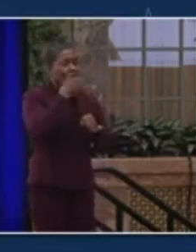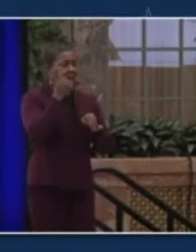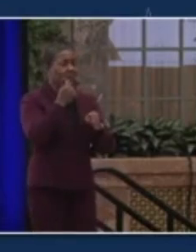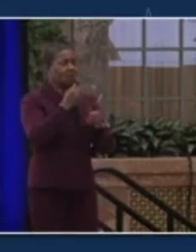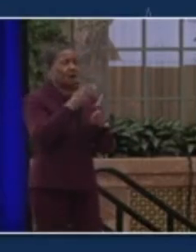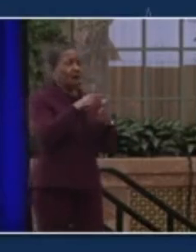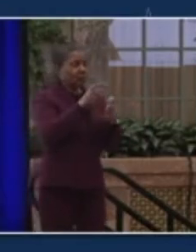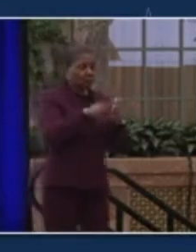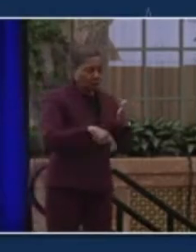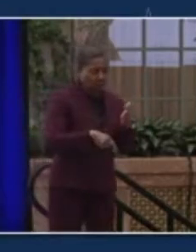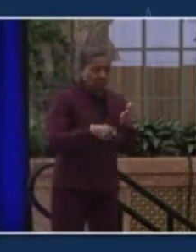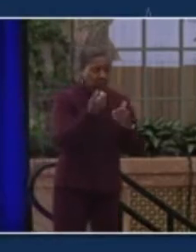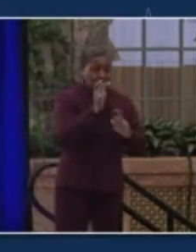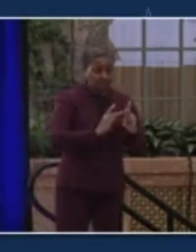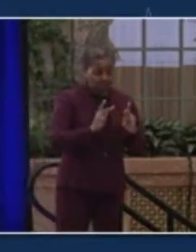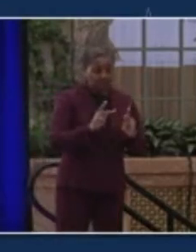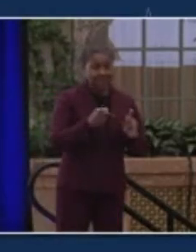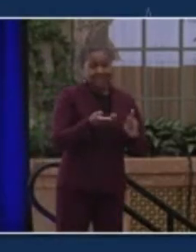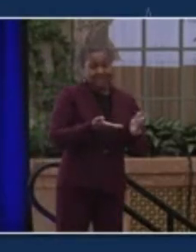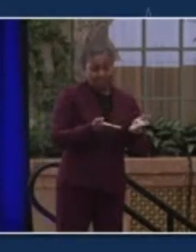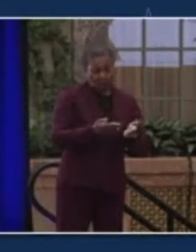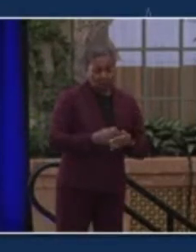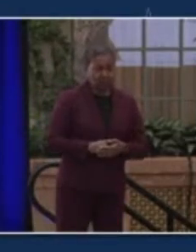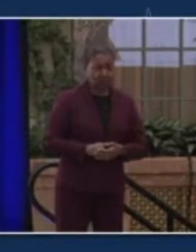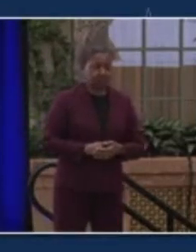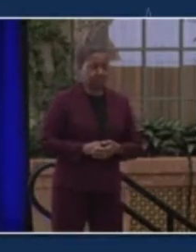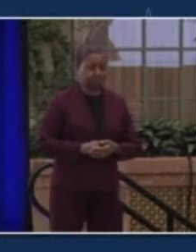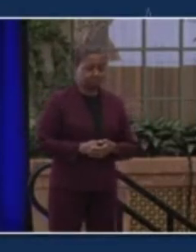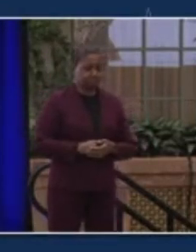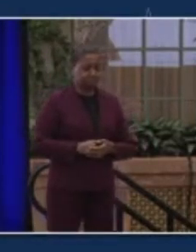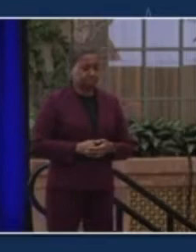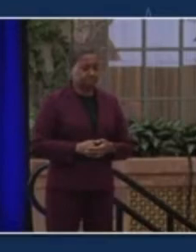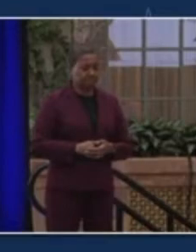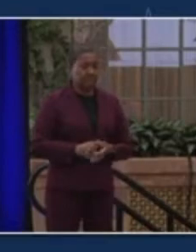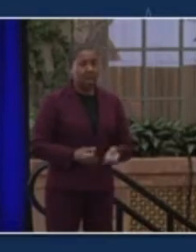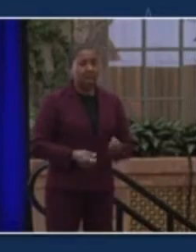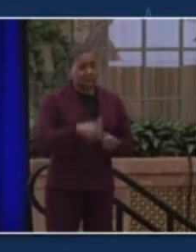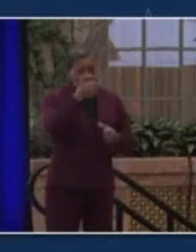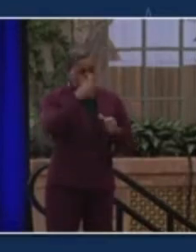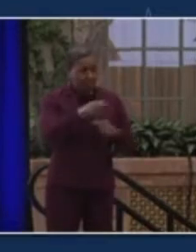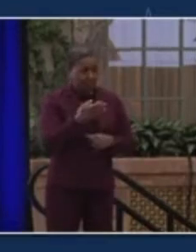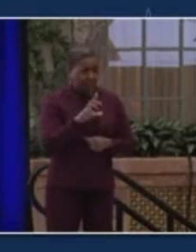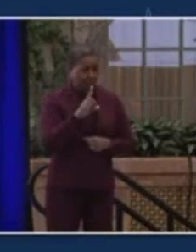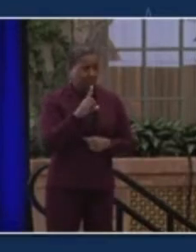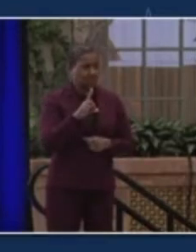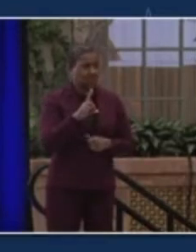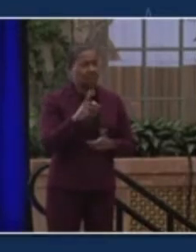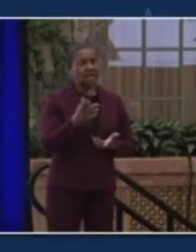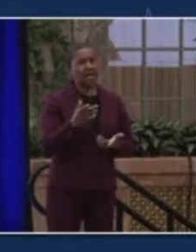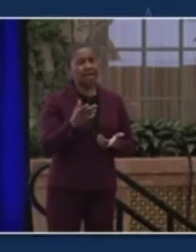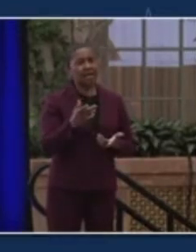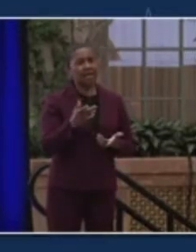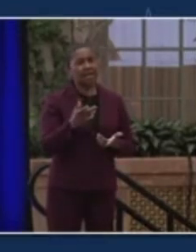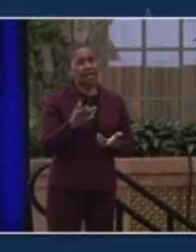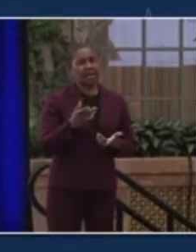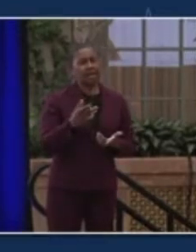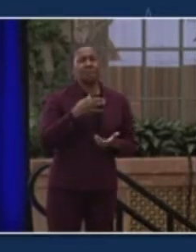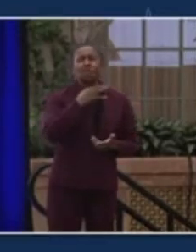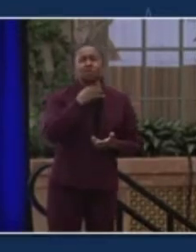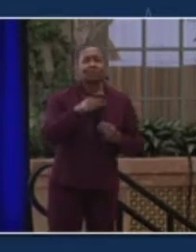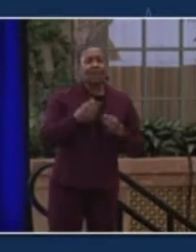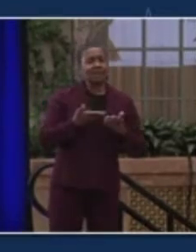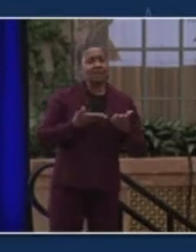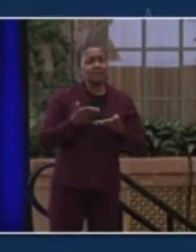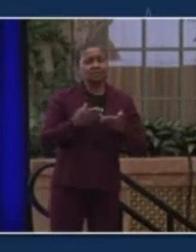outcomes for the people he served. Many remember Harold and may wonder what made his service as mayor